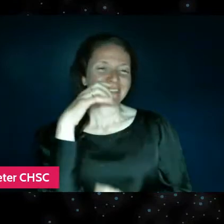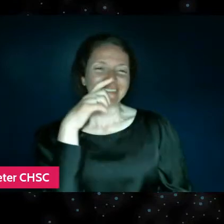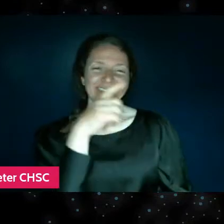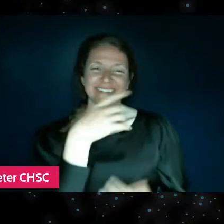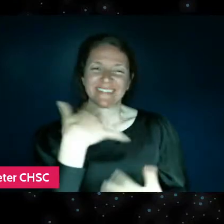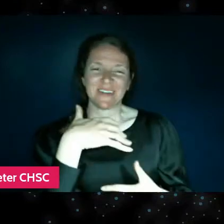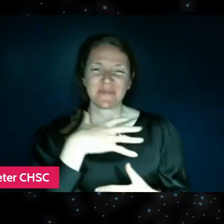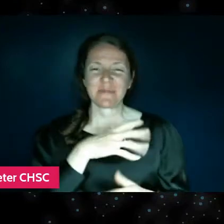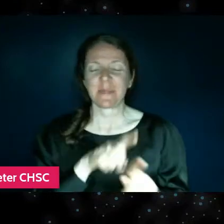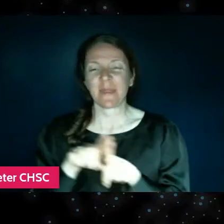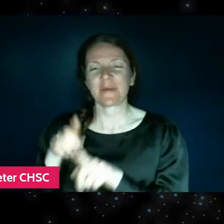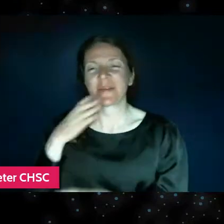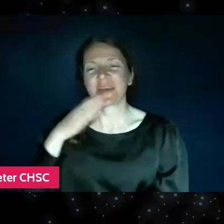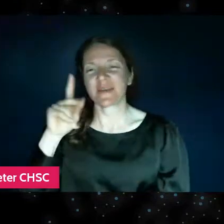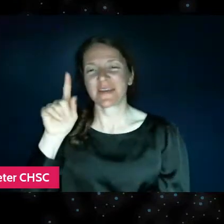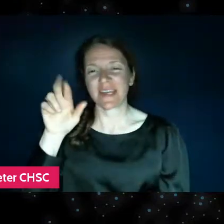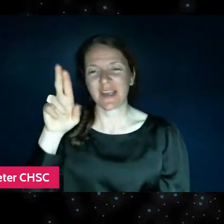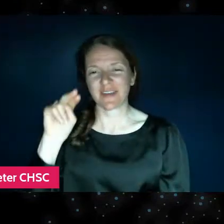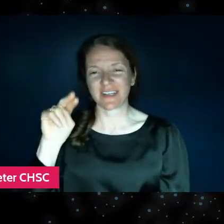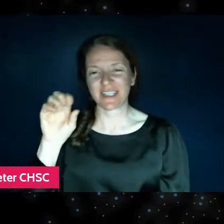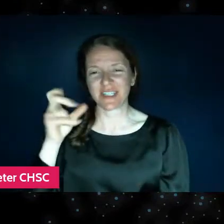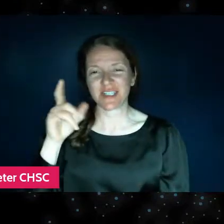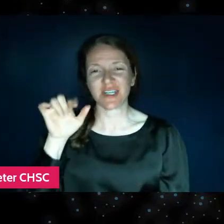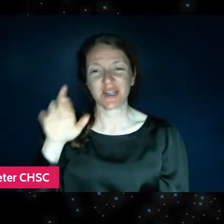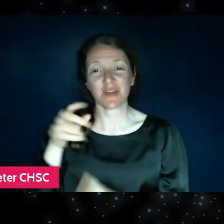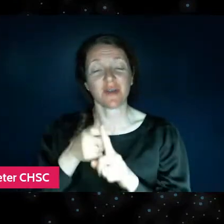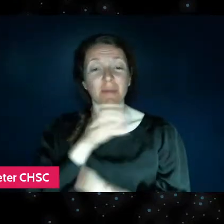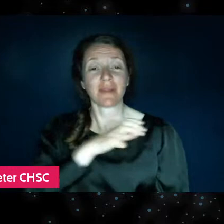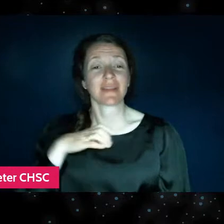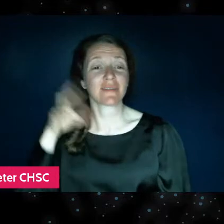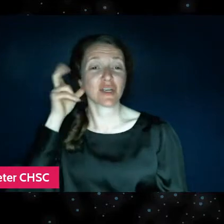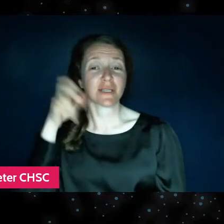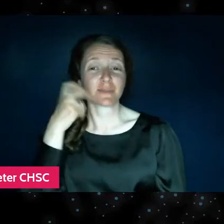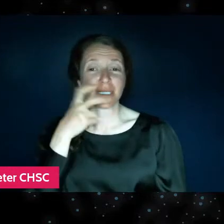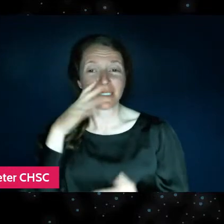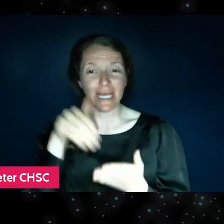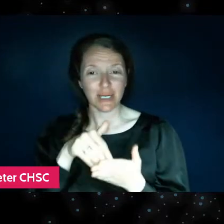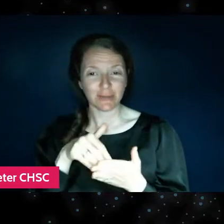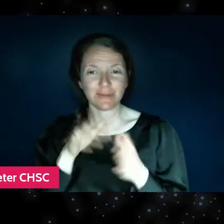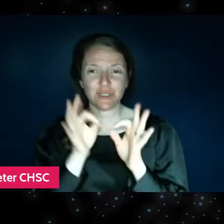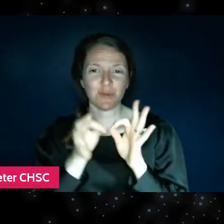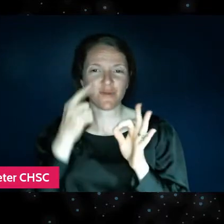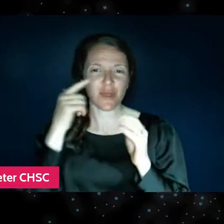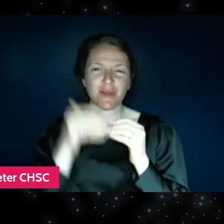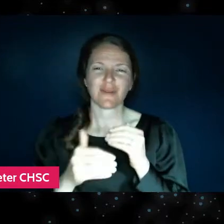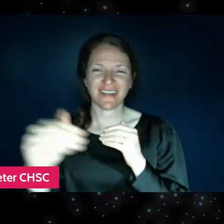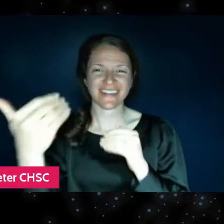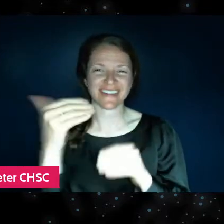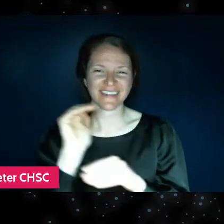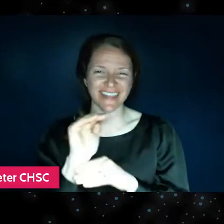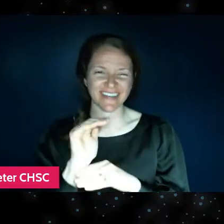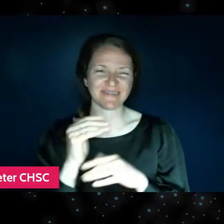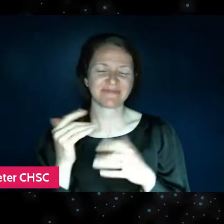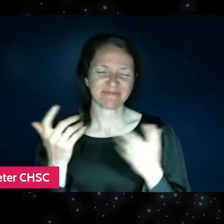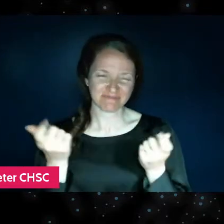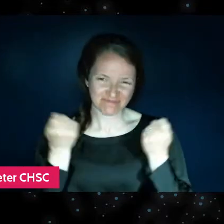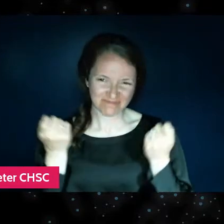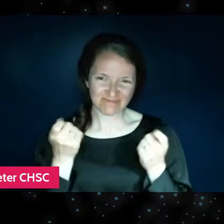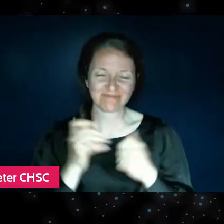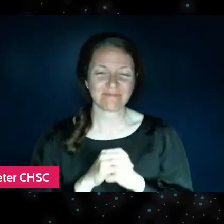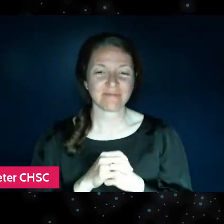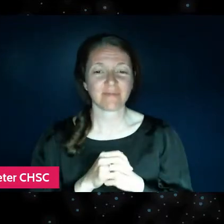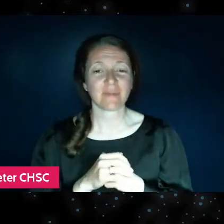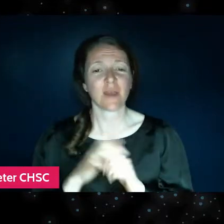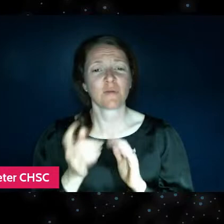to Karen Schiller from the Cleveland Hearing and Speech Center, who will be interpreting for us for the rest of the evening. And we want to take a moment as